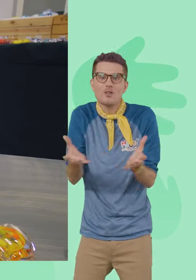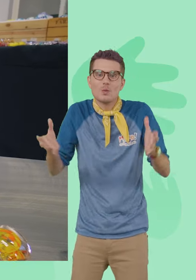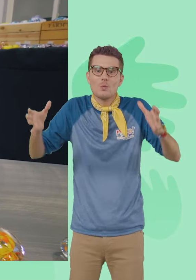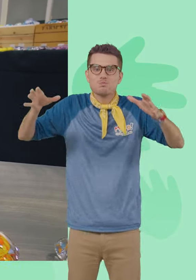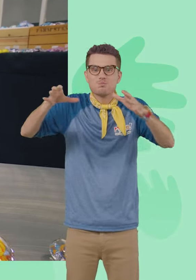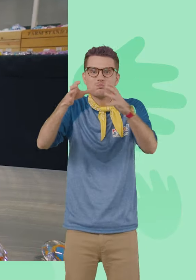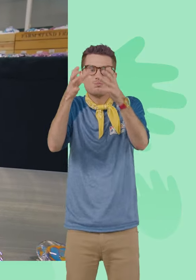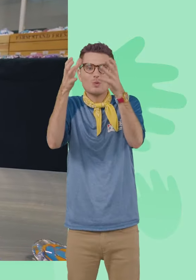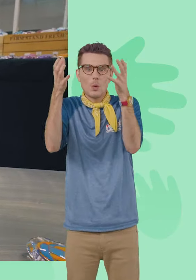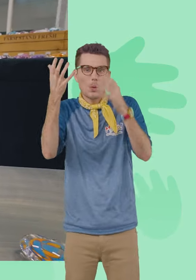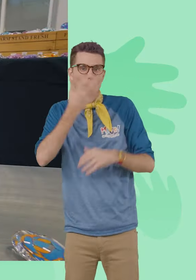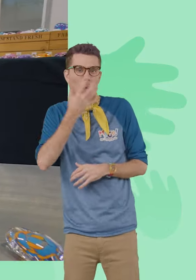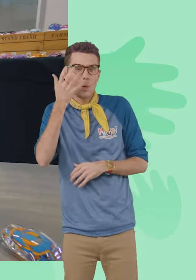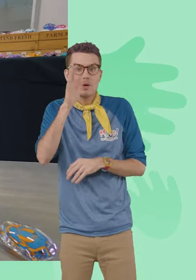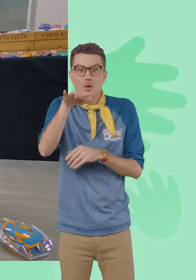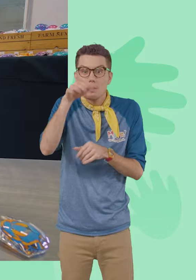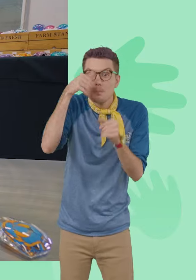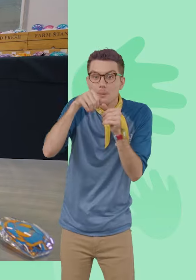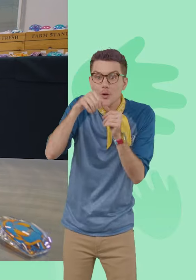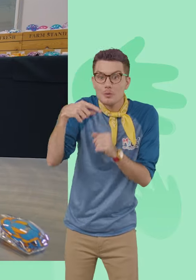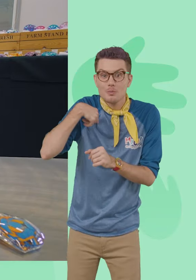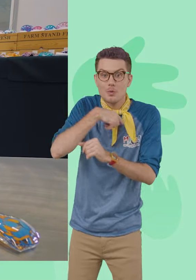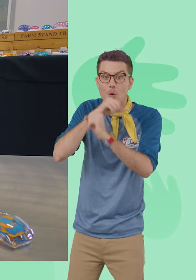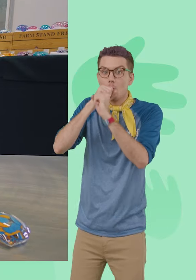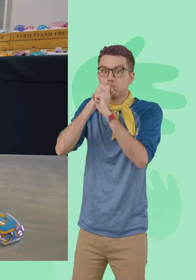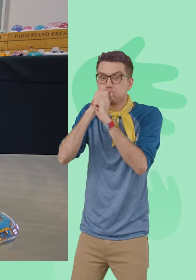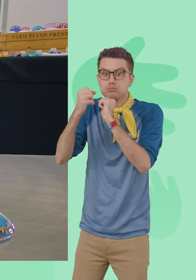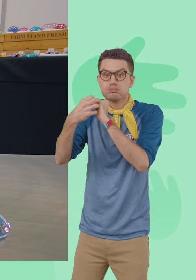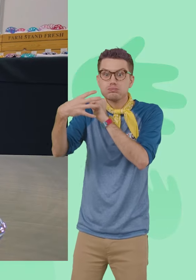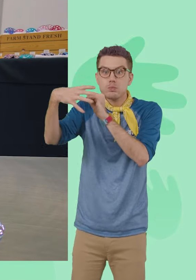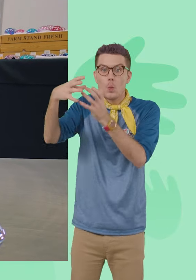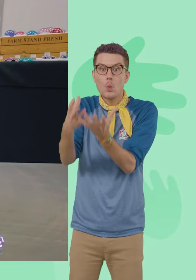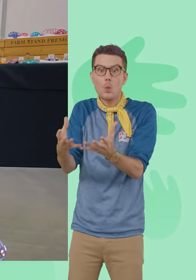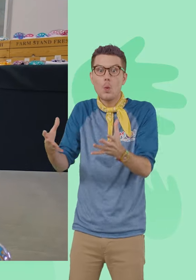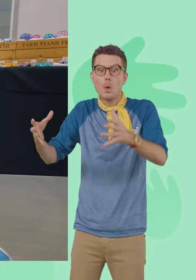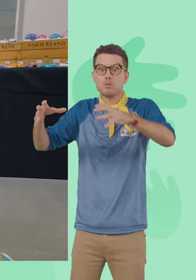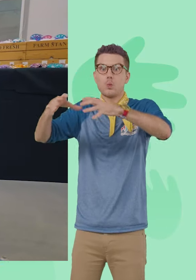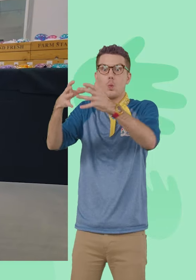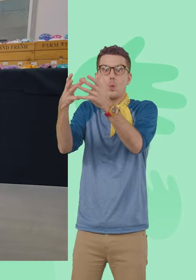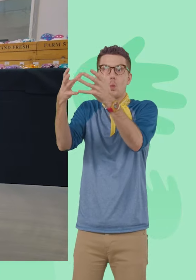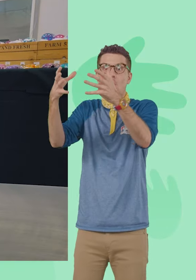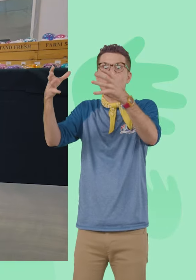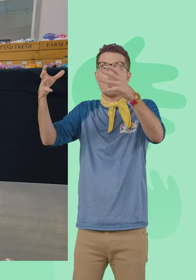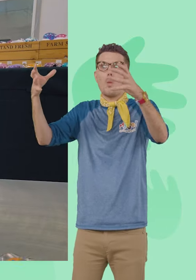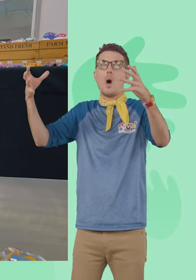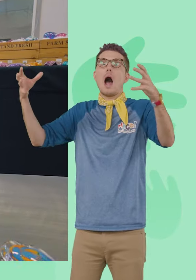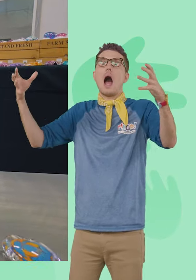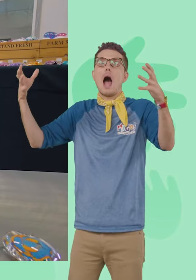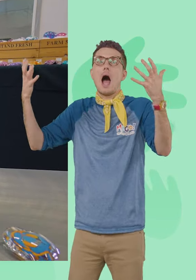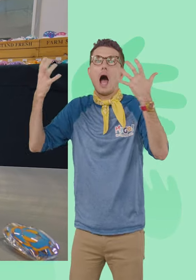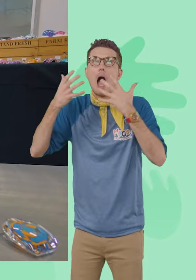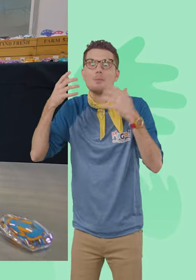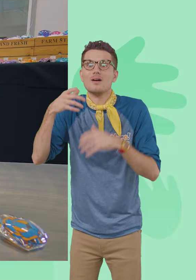pendant. Whoa. Yeah, remember how they blew it and made it big and it